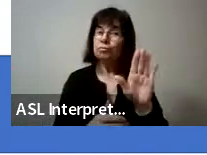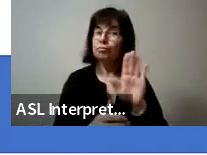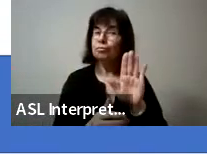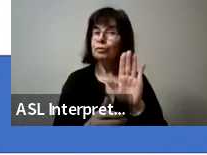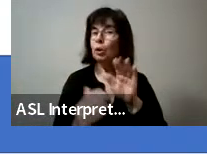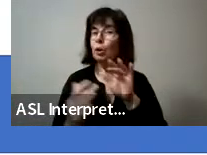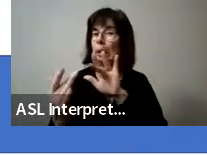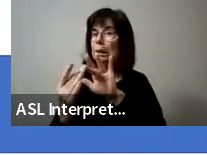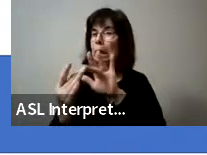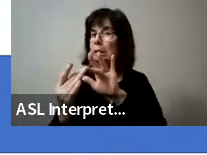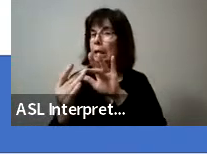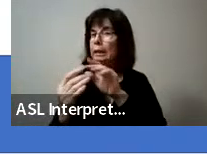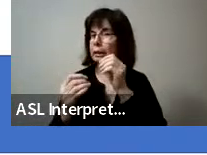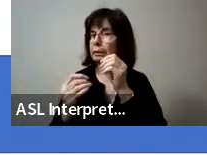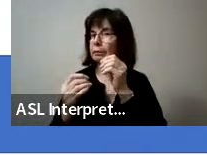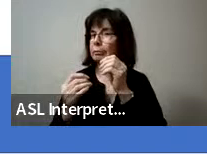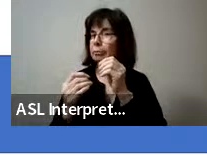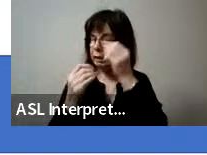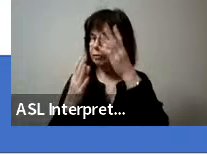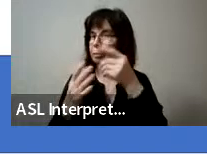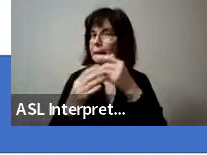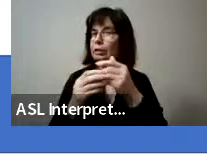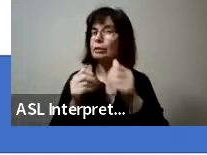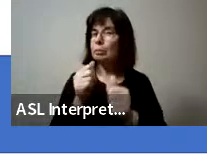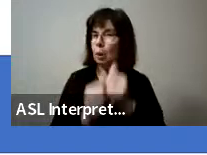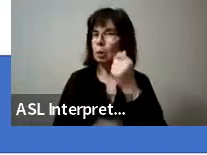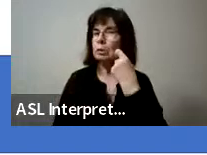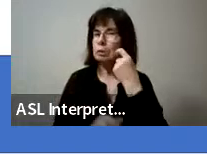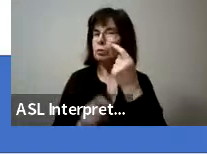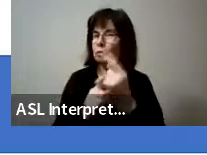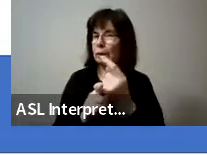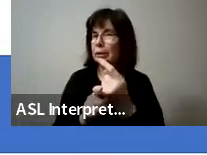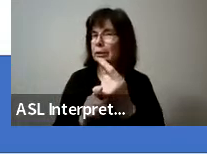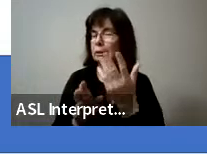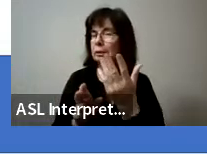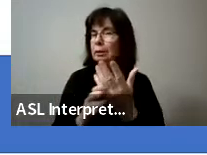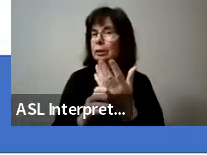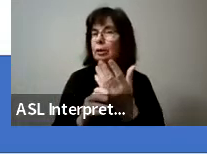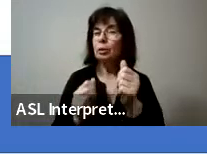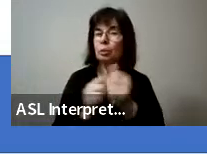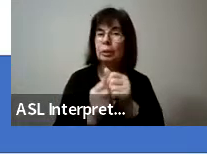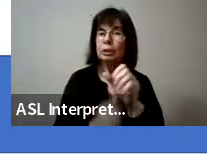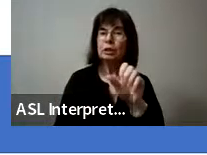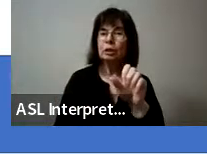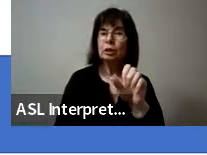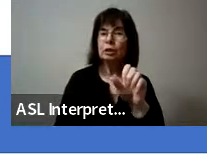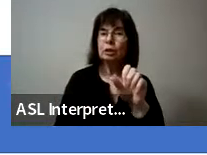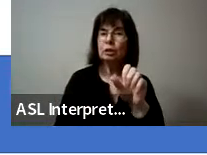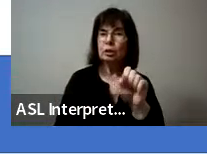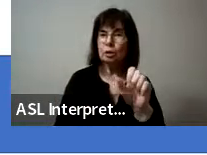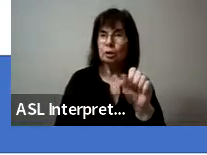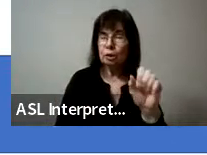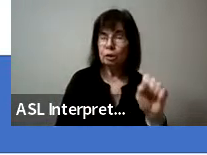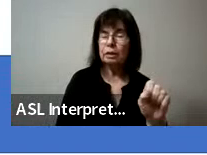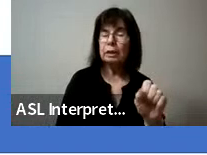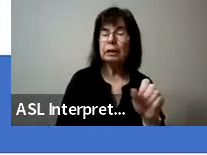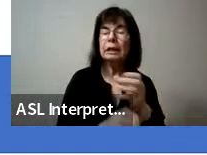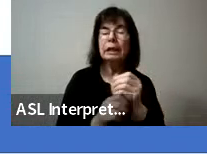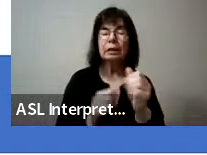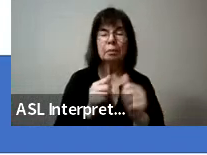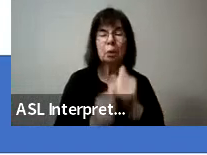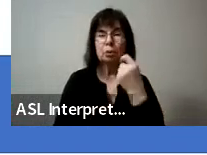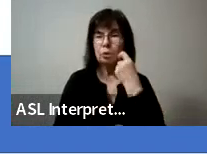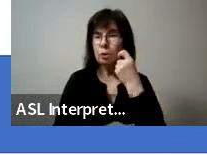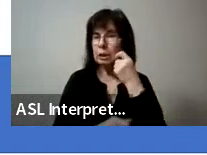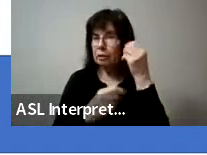is up to date with the county, with social services, to ensure that you get all the latest information about your Medi-Cal. So we have